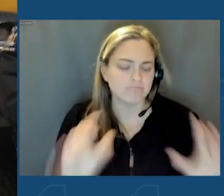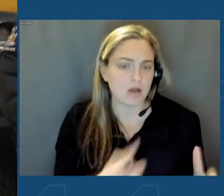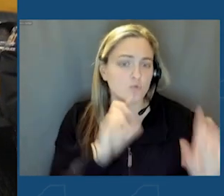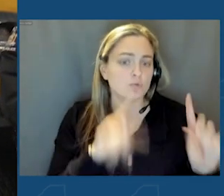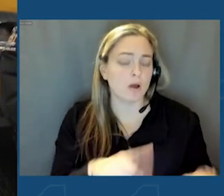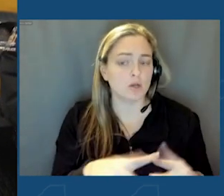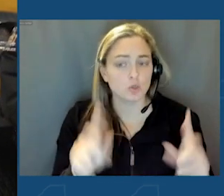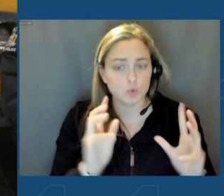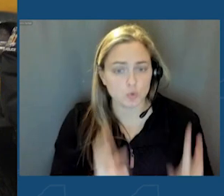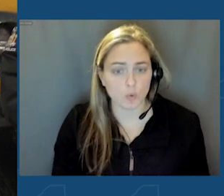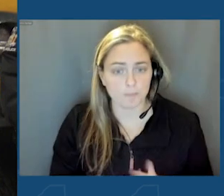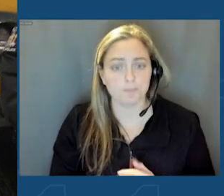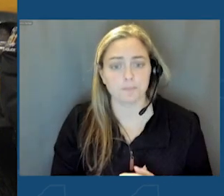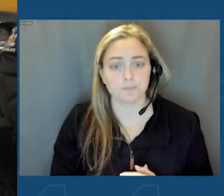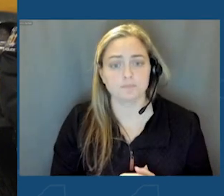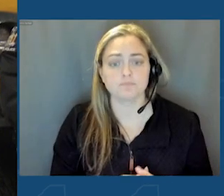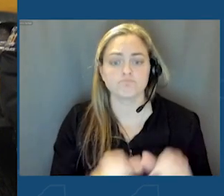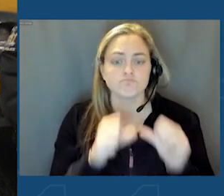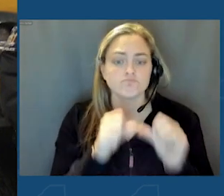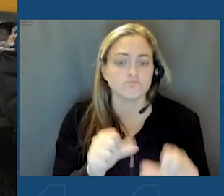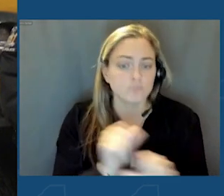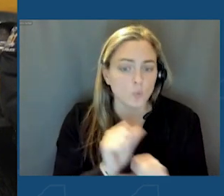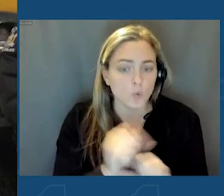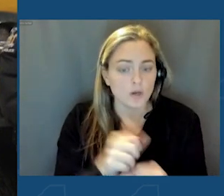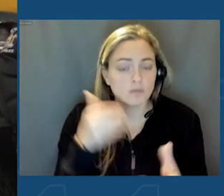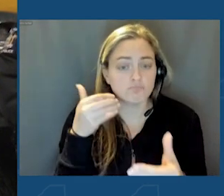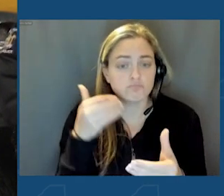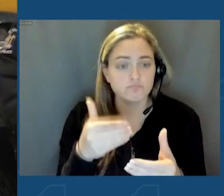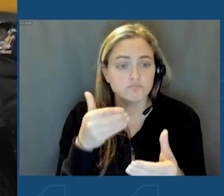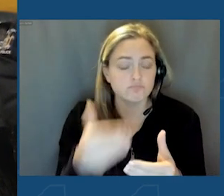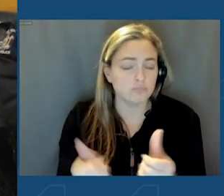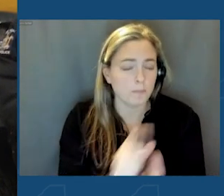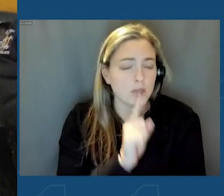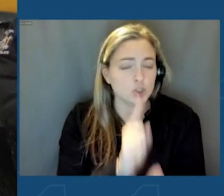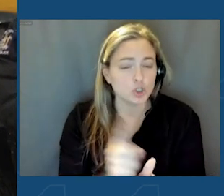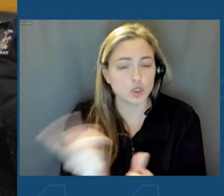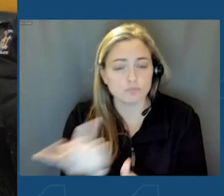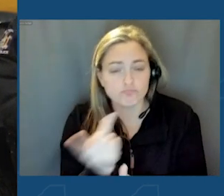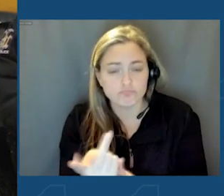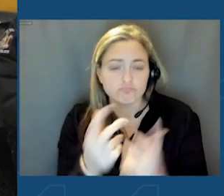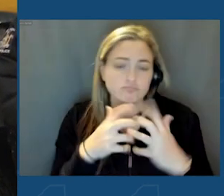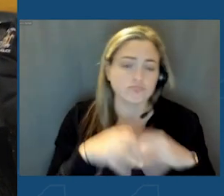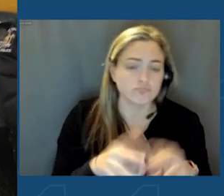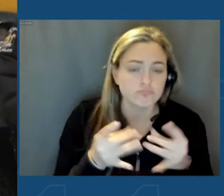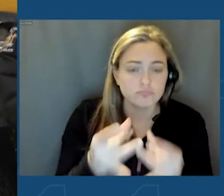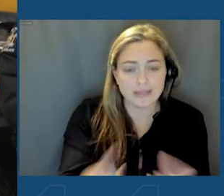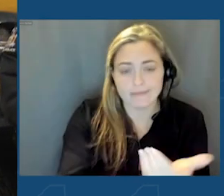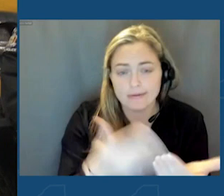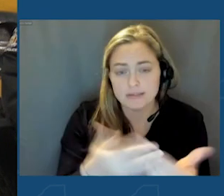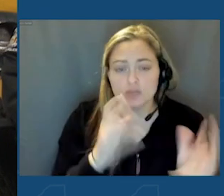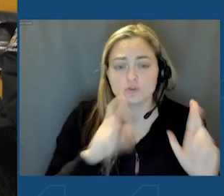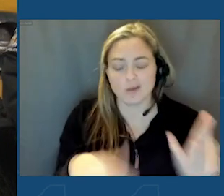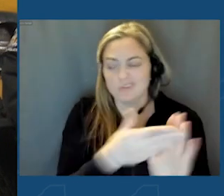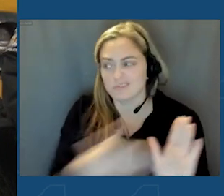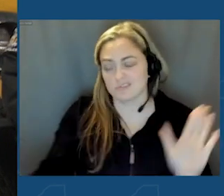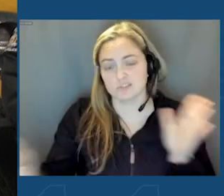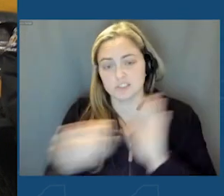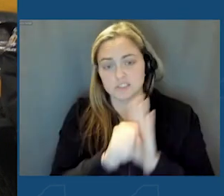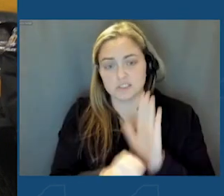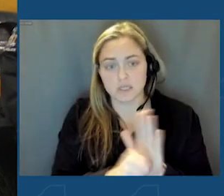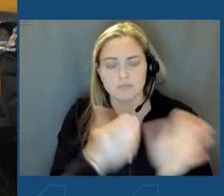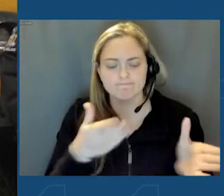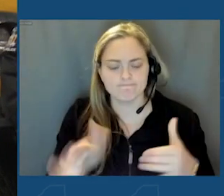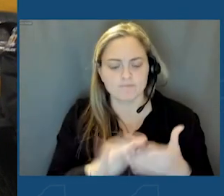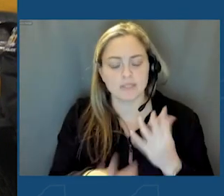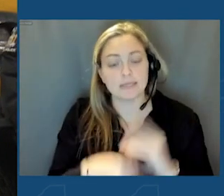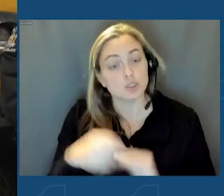storm we're working closely with our state Partners to ensure a seamless response across the state through a shifted and deployed additional